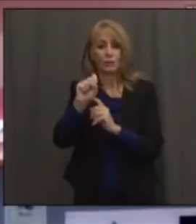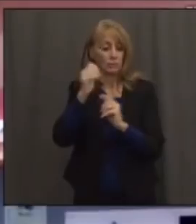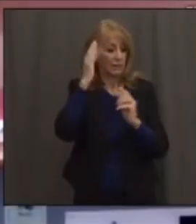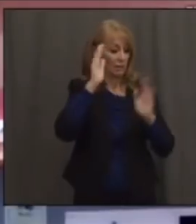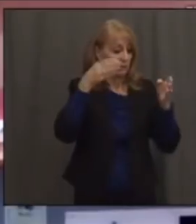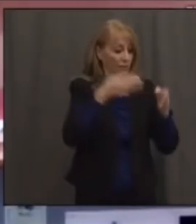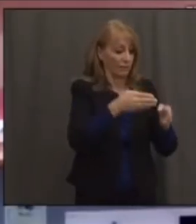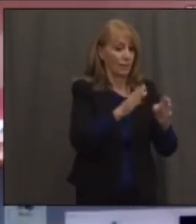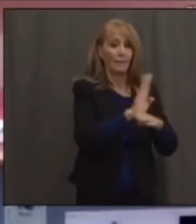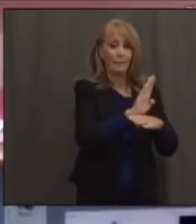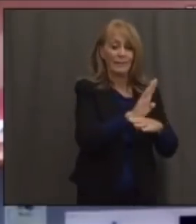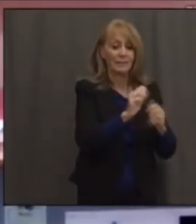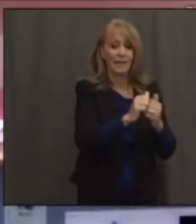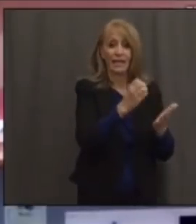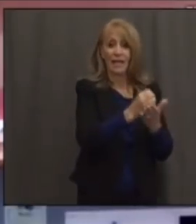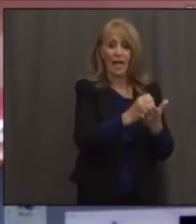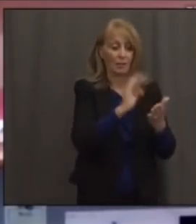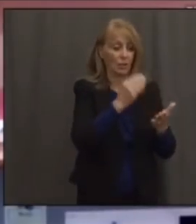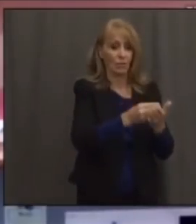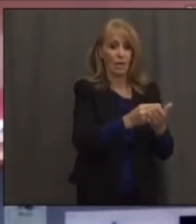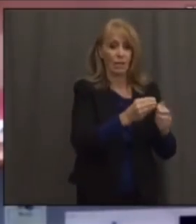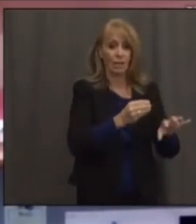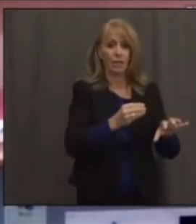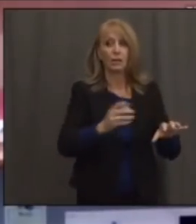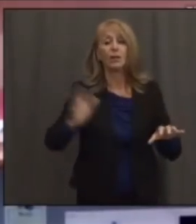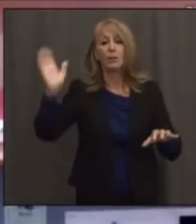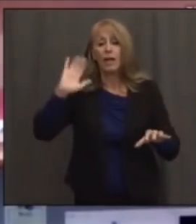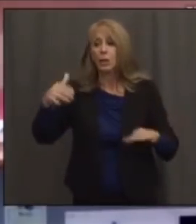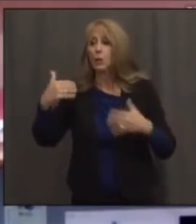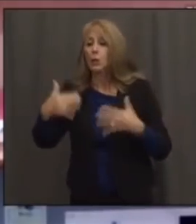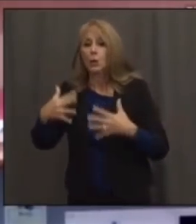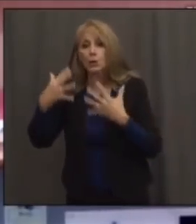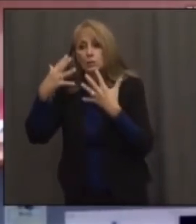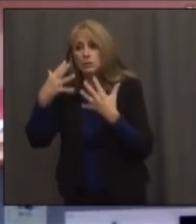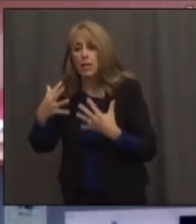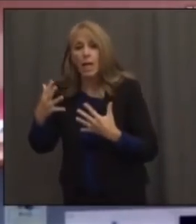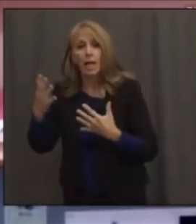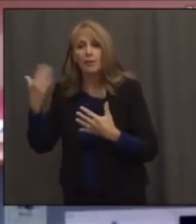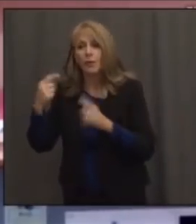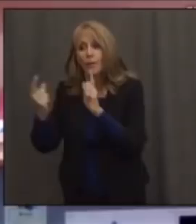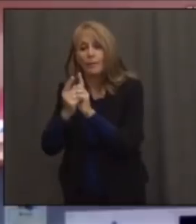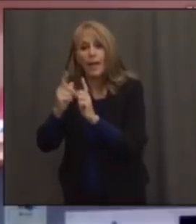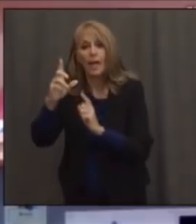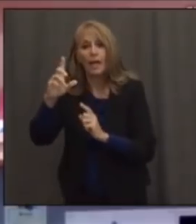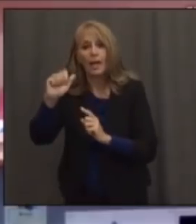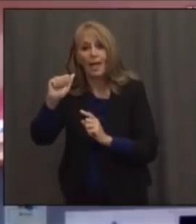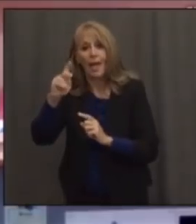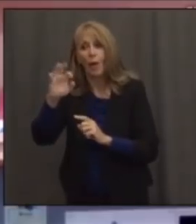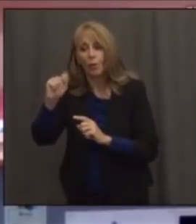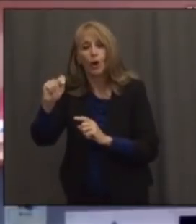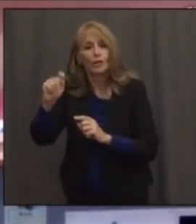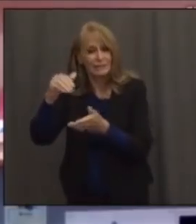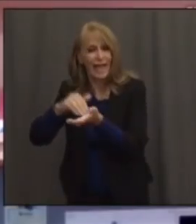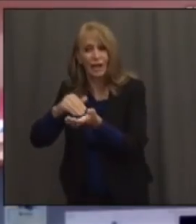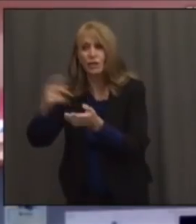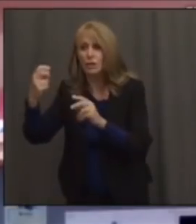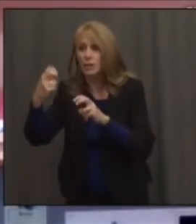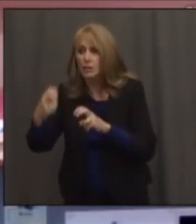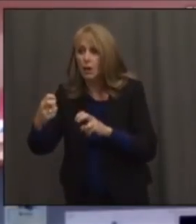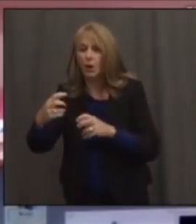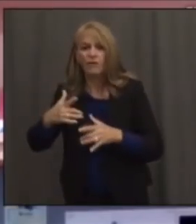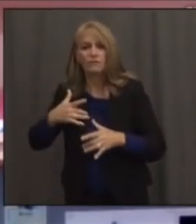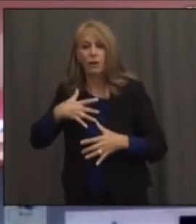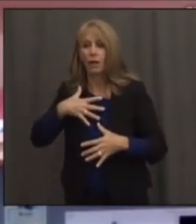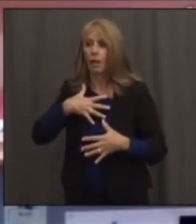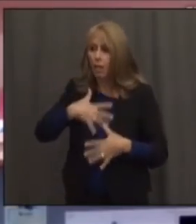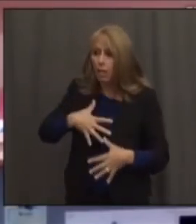economy. It was dark days when Albert and I first met. It was very grim, the situation. But the